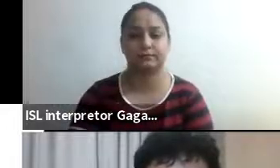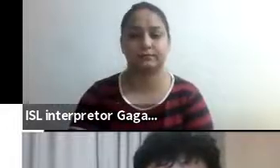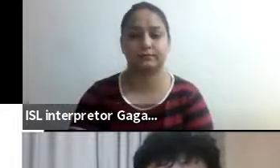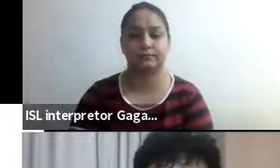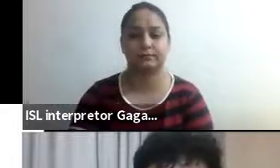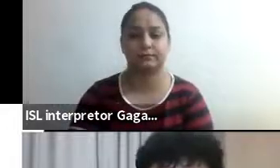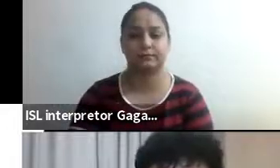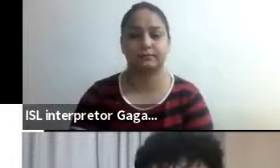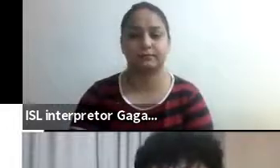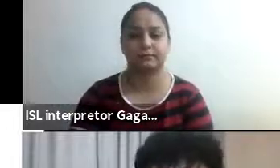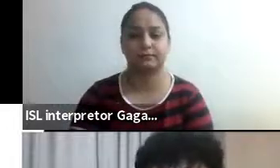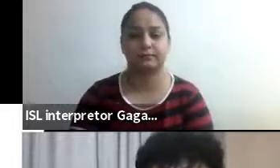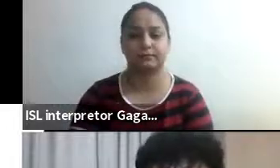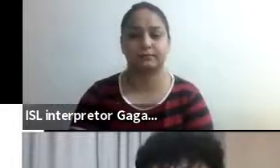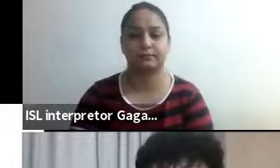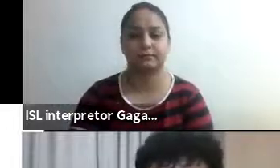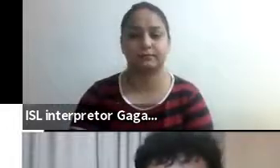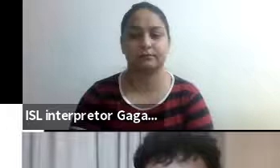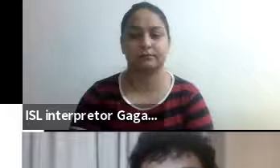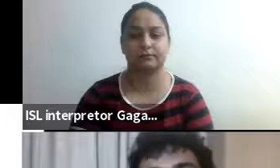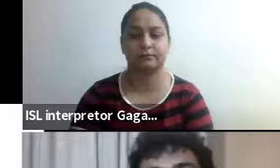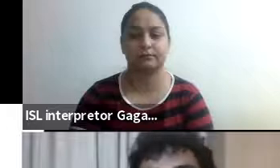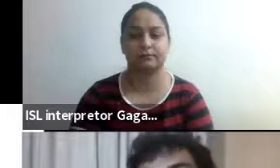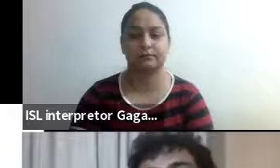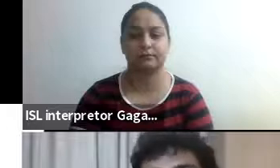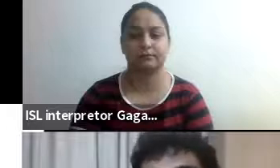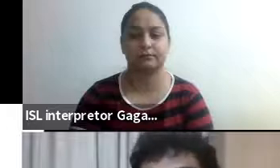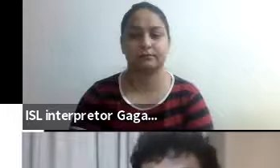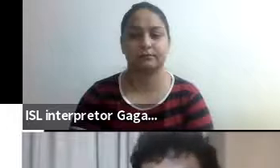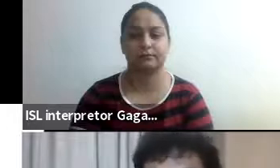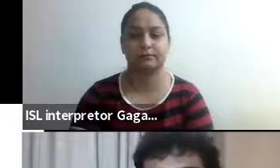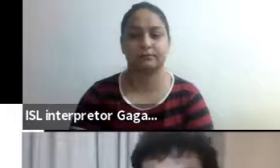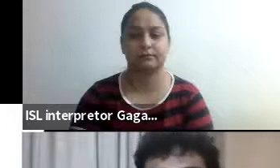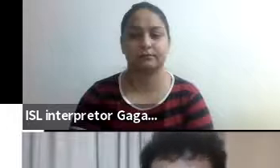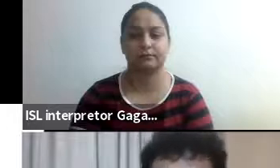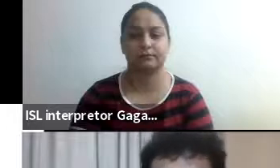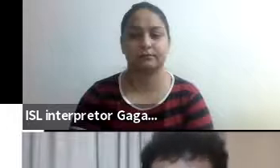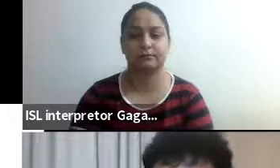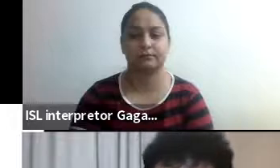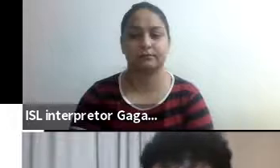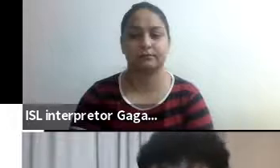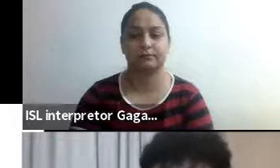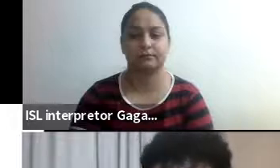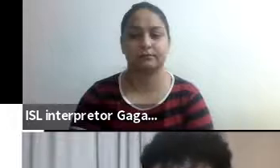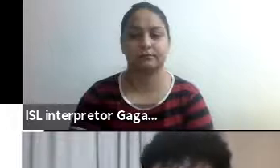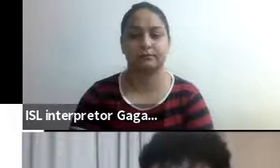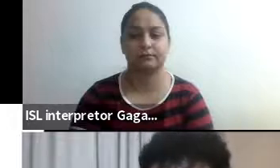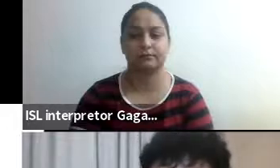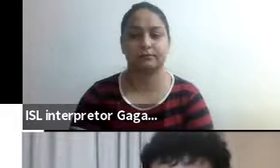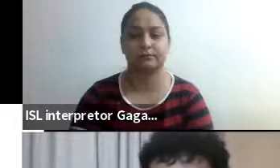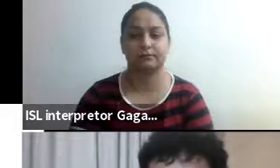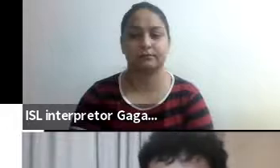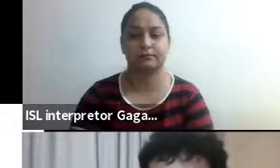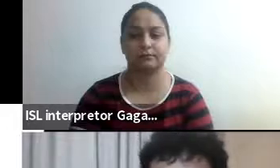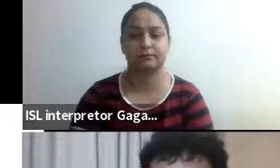this particular object is currently in the British Museum, and a lot of Aboriginal activists in Australia have been demanding that it be returned to